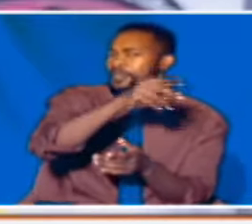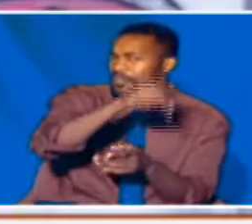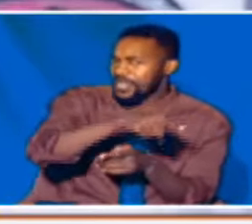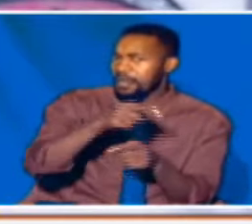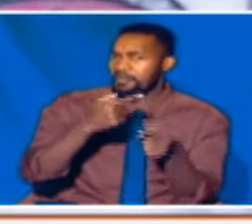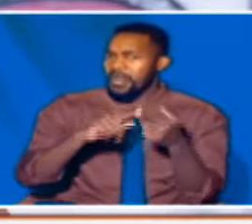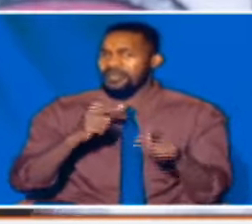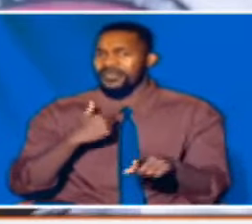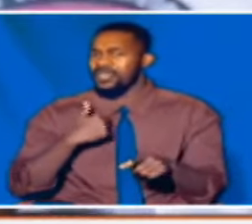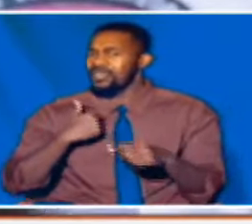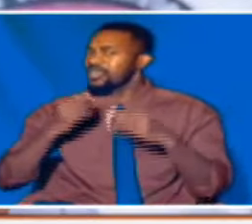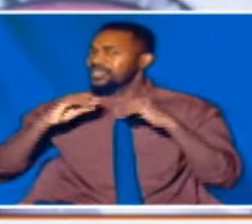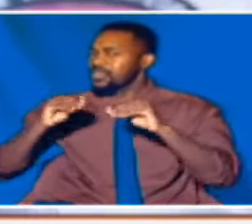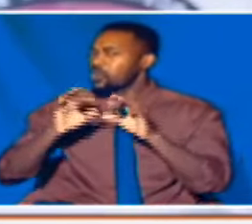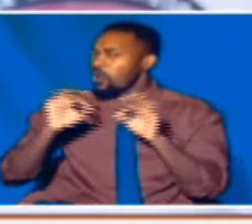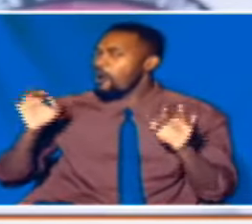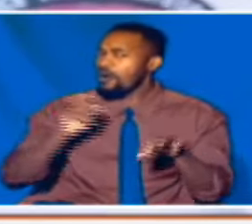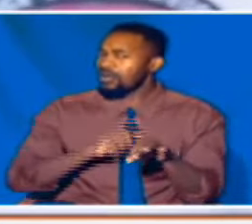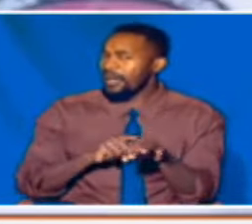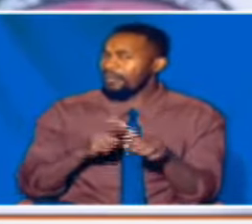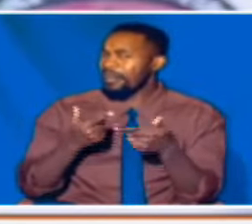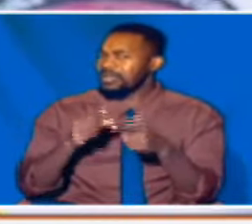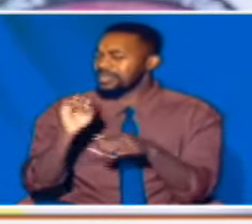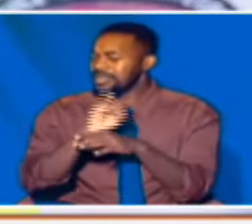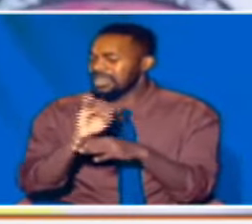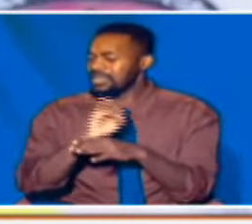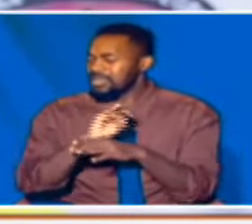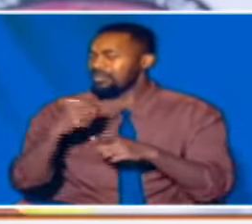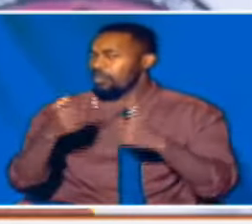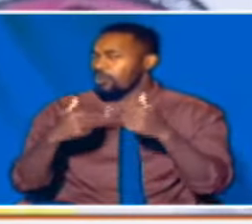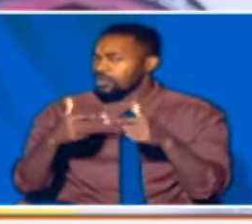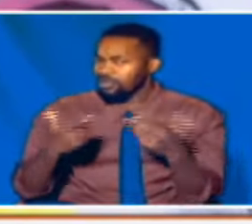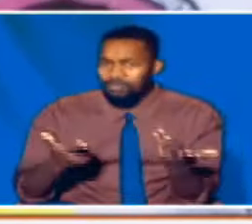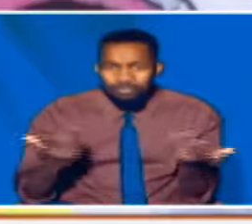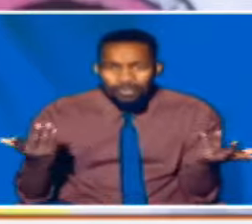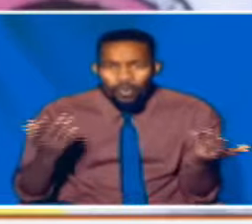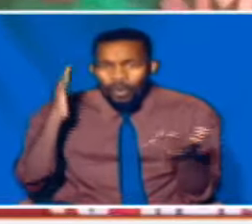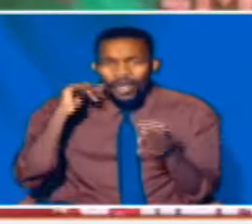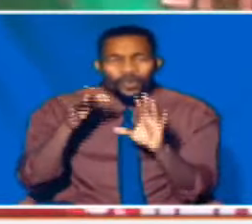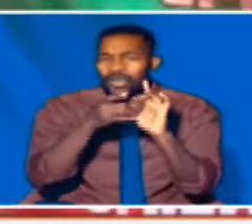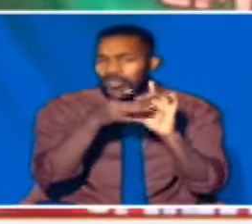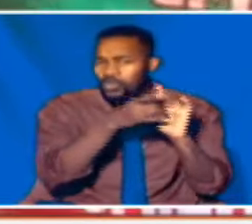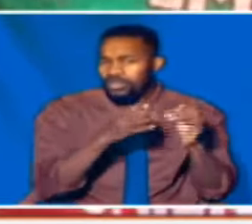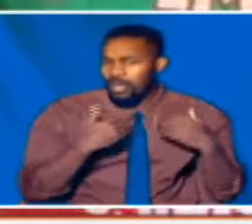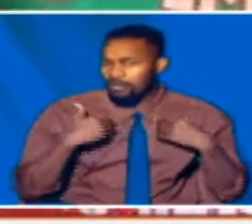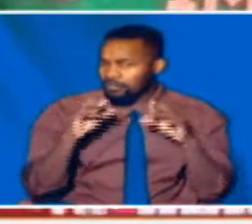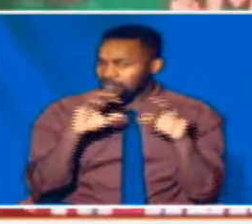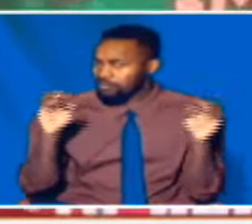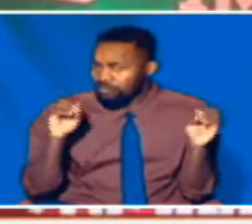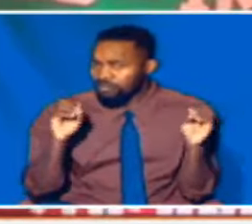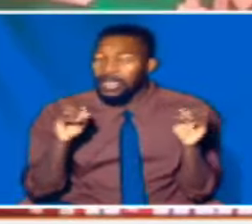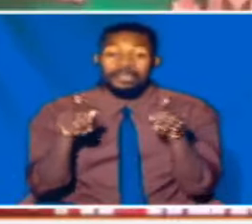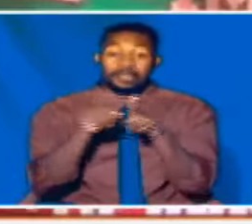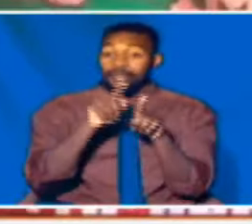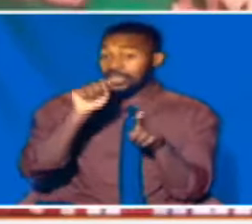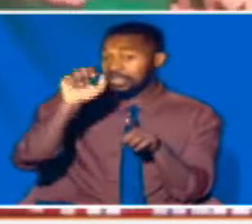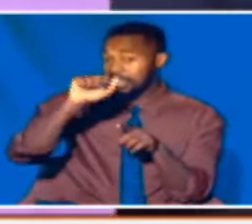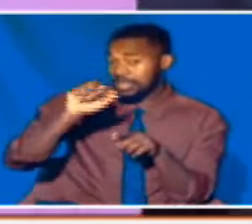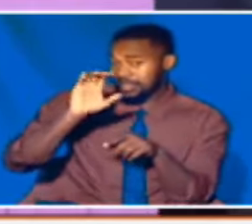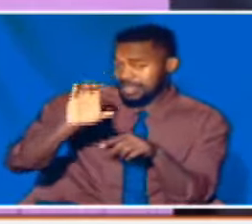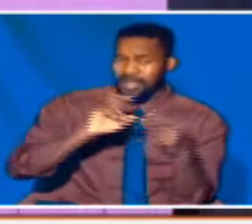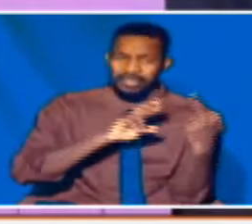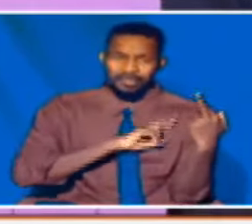tuko nyumbani, tumeajiriwa kwa intern, kwa sababu ya nini? Hatuna connection. Also arguing that the TSC role